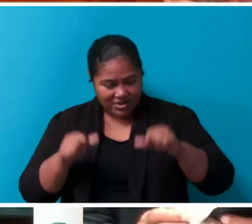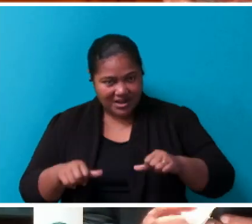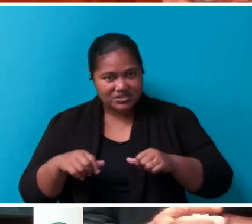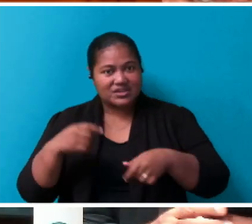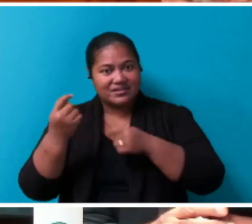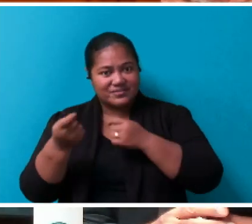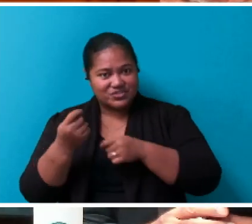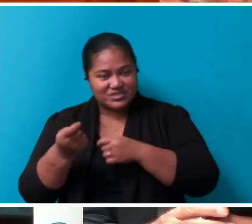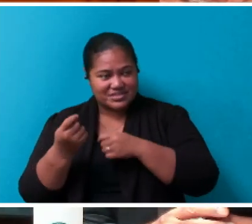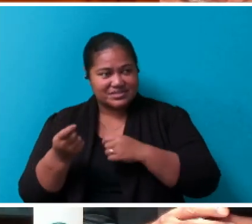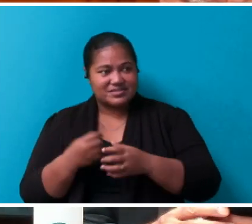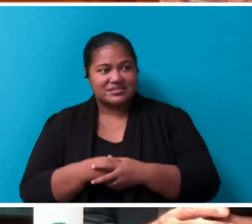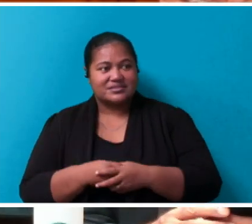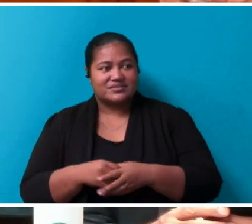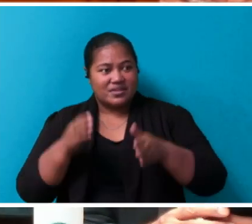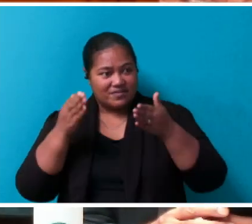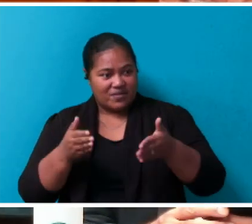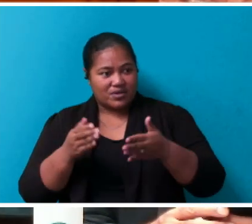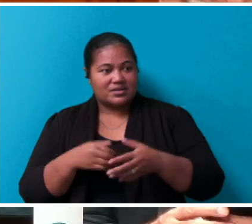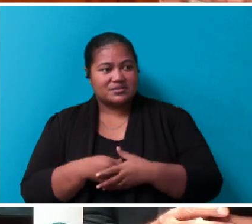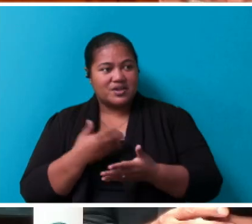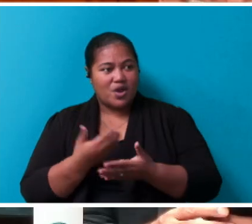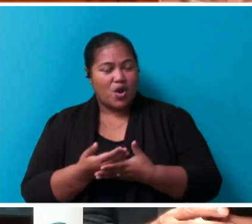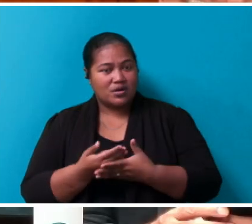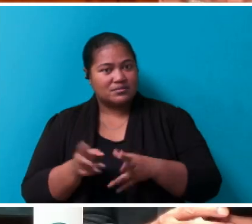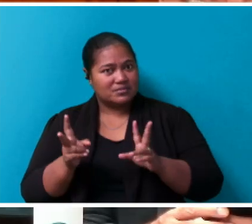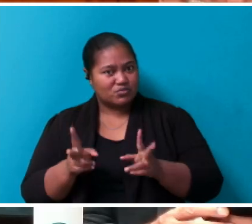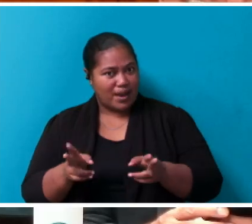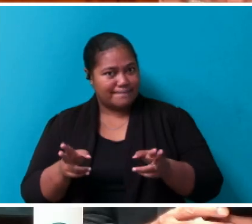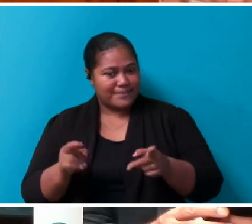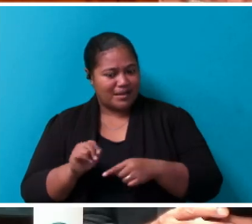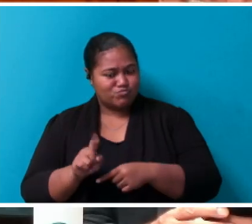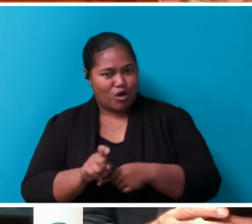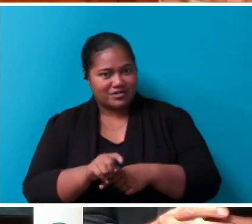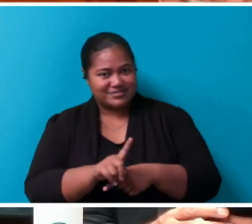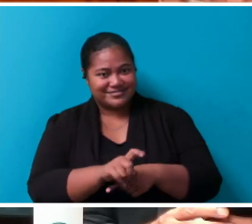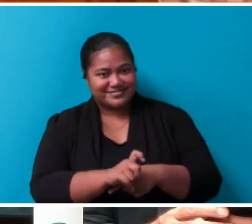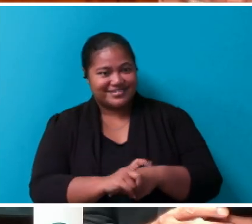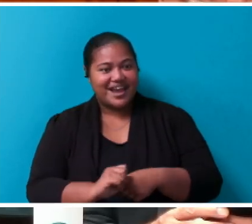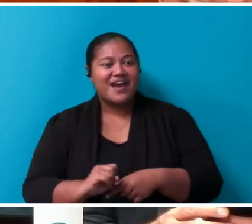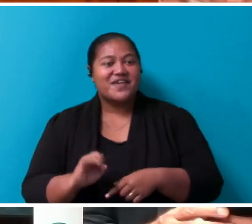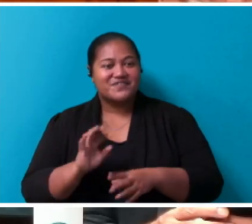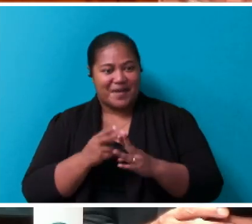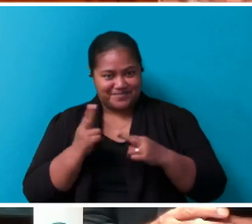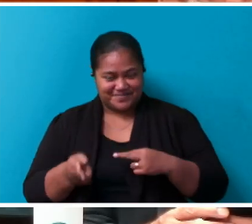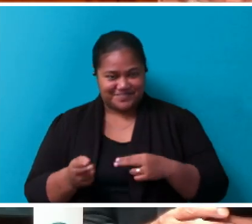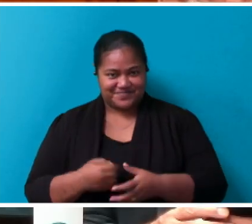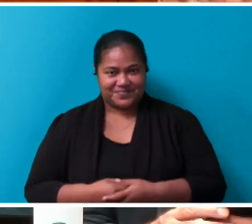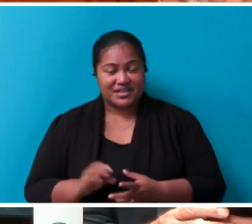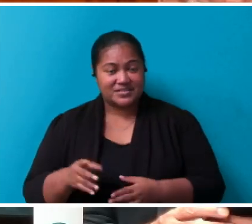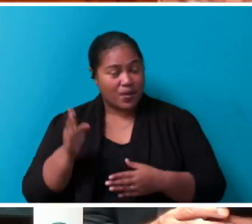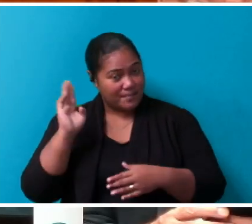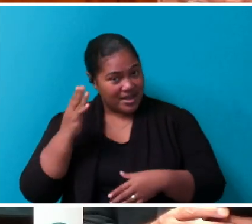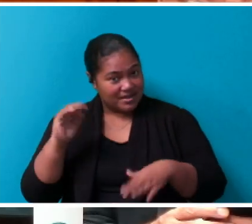fisheries with a focus on crab and prawn farming. Madam Deputy Speaker, these projects not only